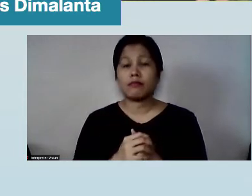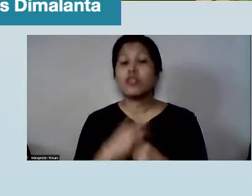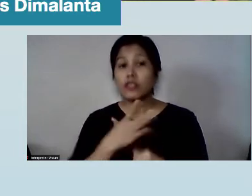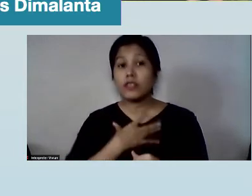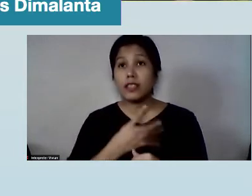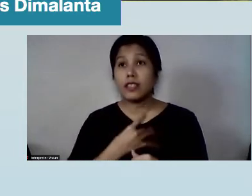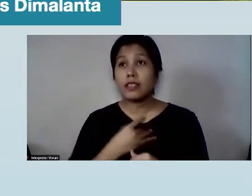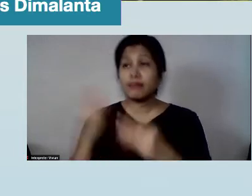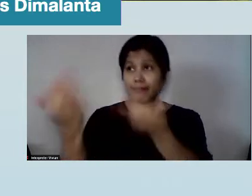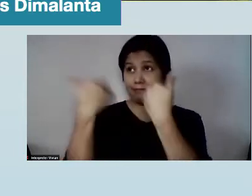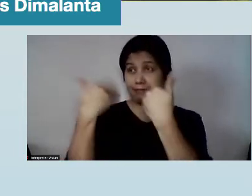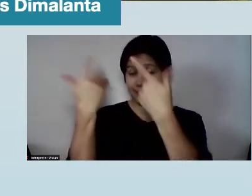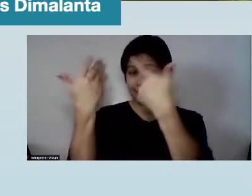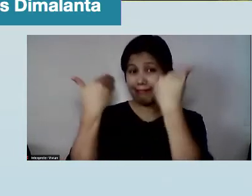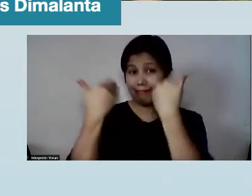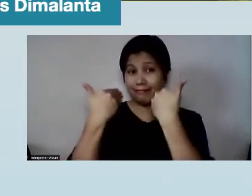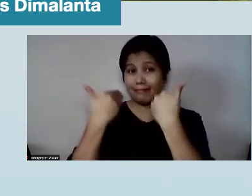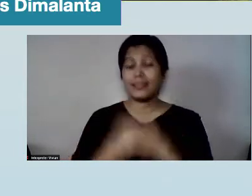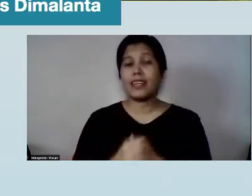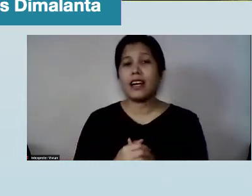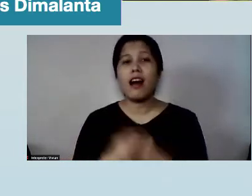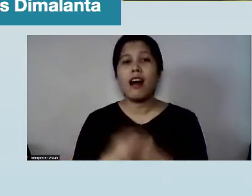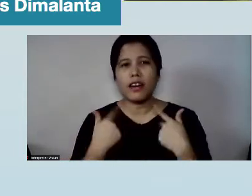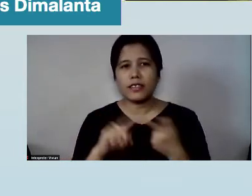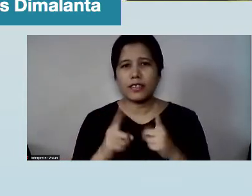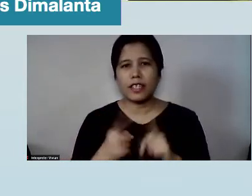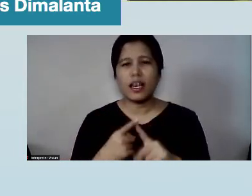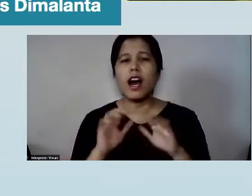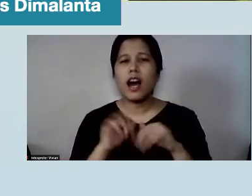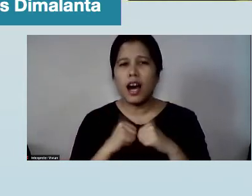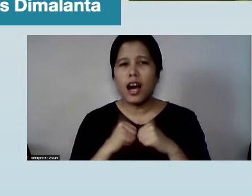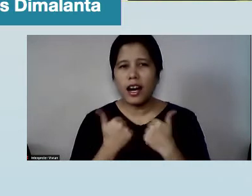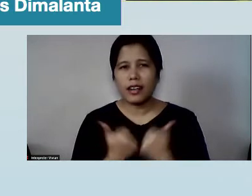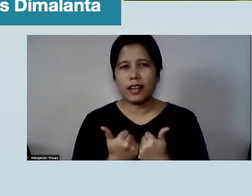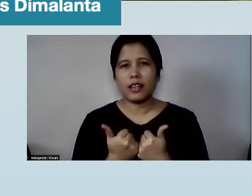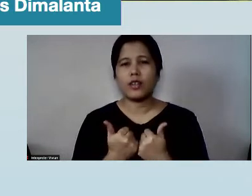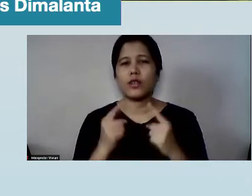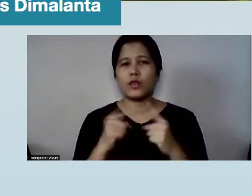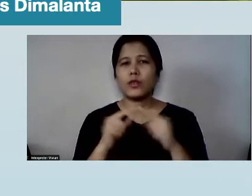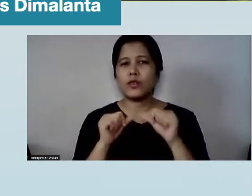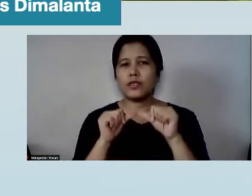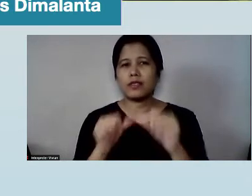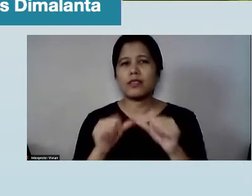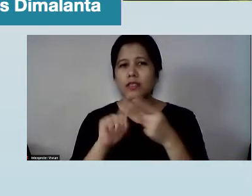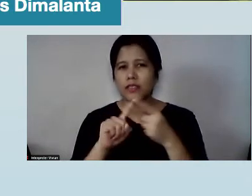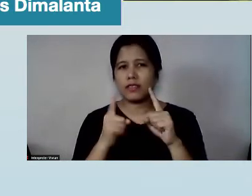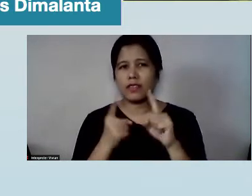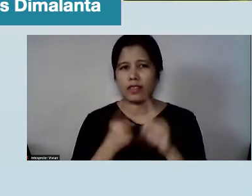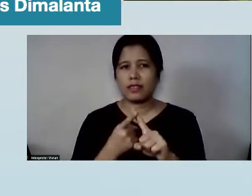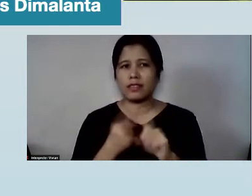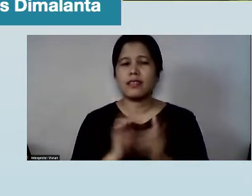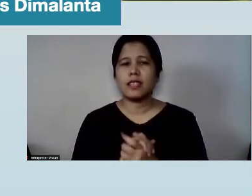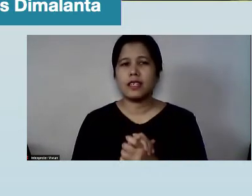diba? So wants to have friends but unsure how to make and sustain this friendship.